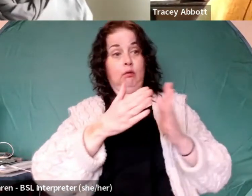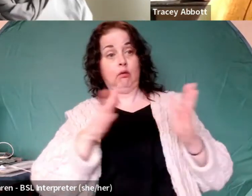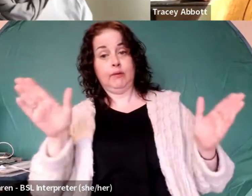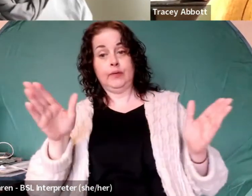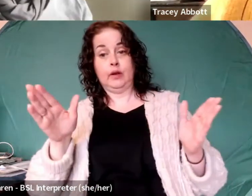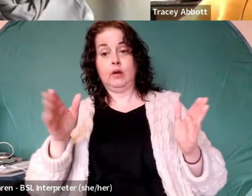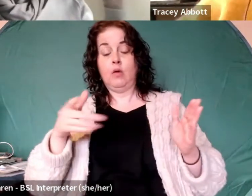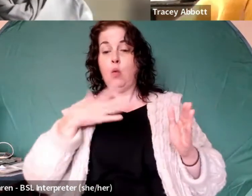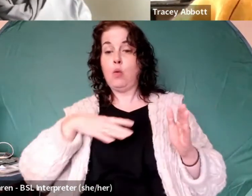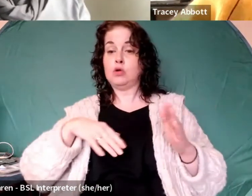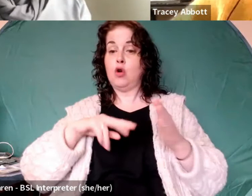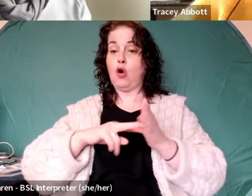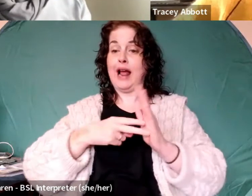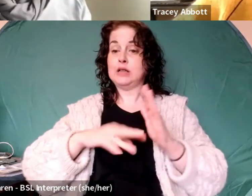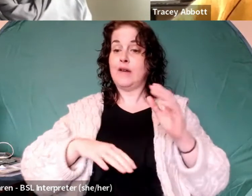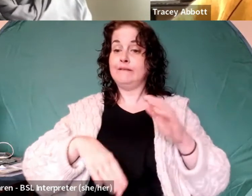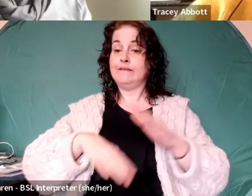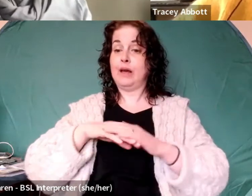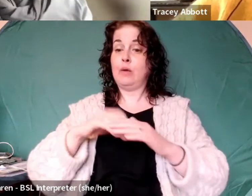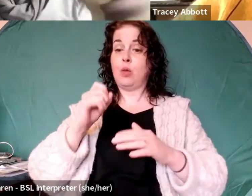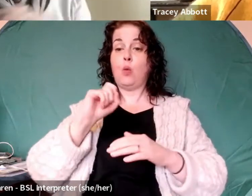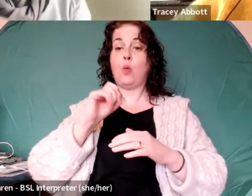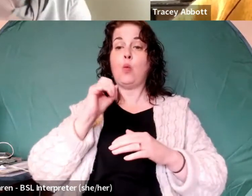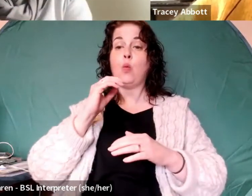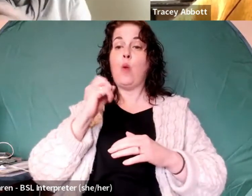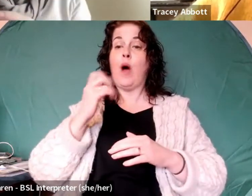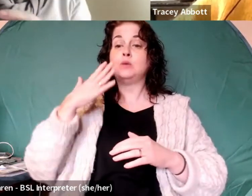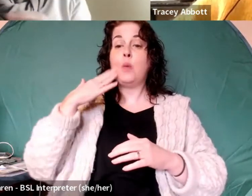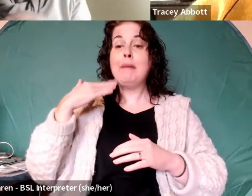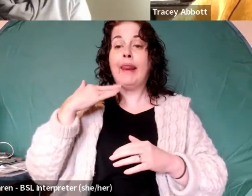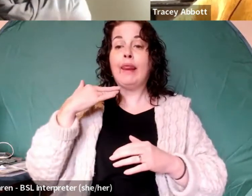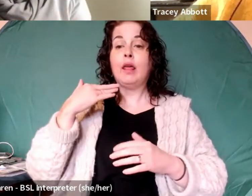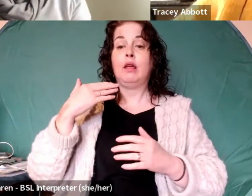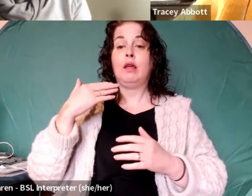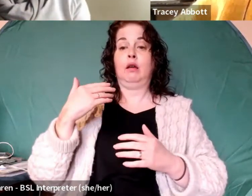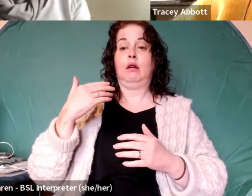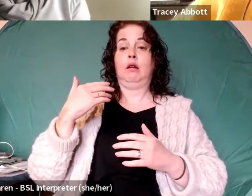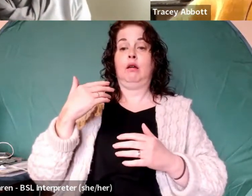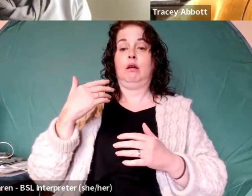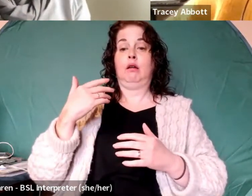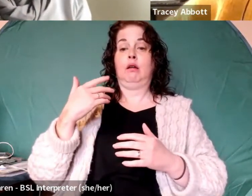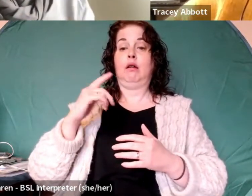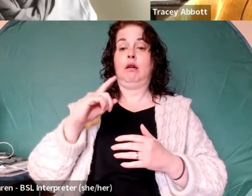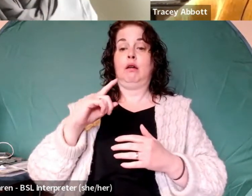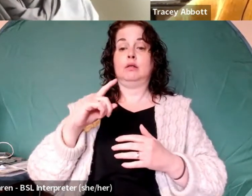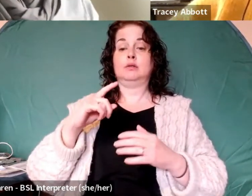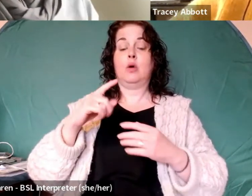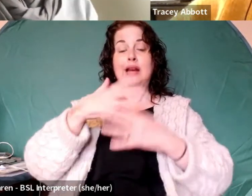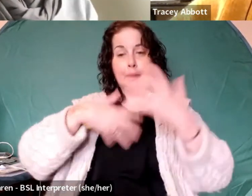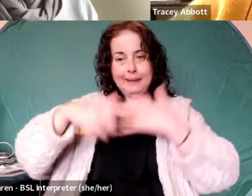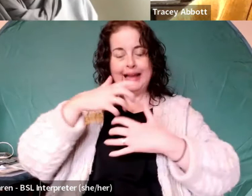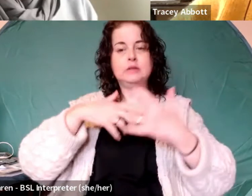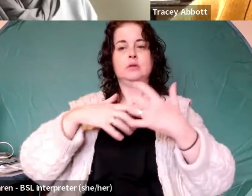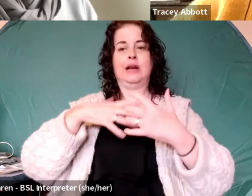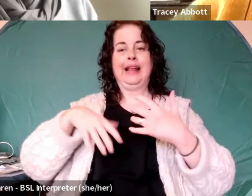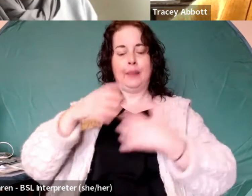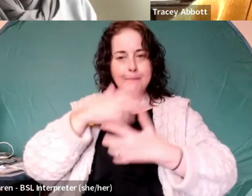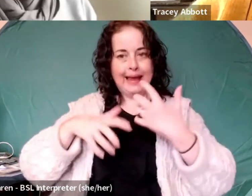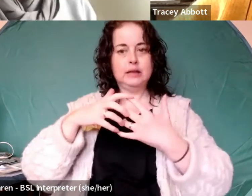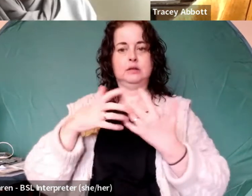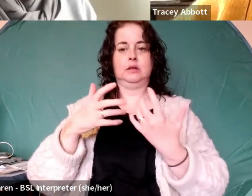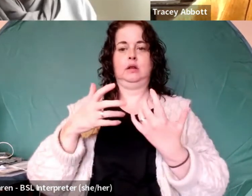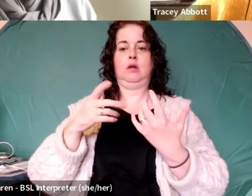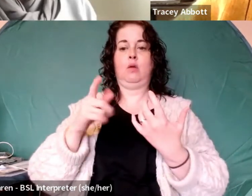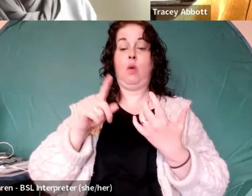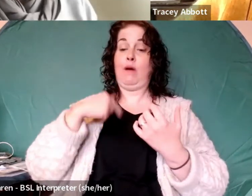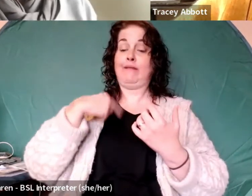want an organization filled with white women. You need a mix is ideal. That's the ideal. And what we